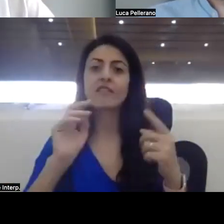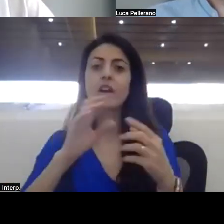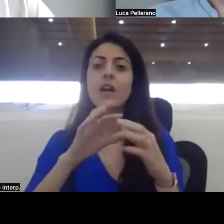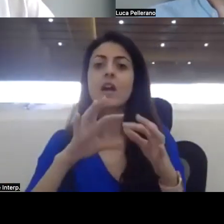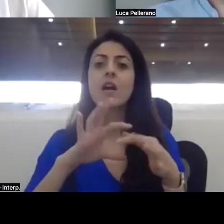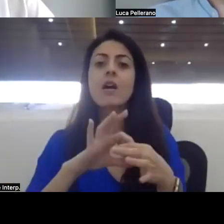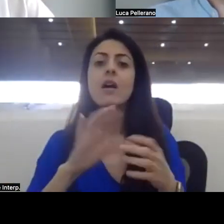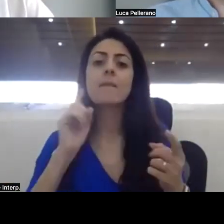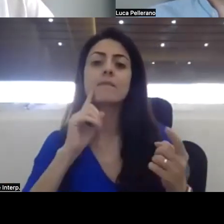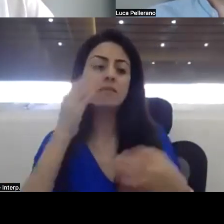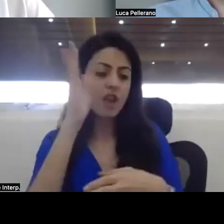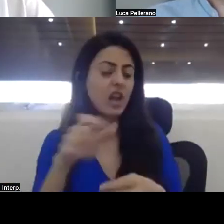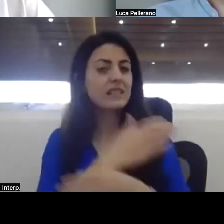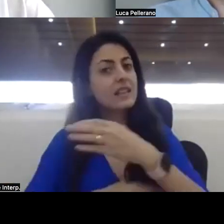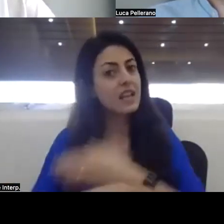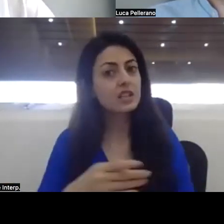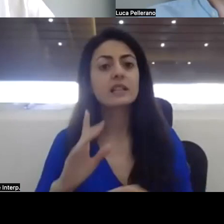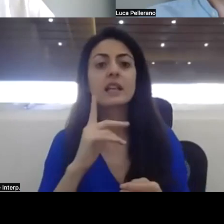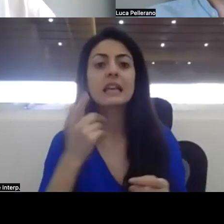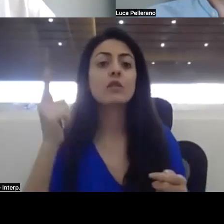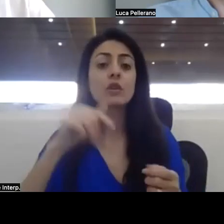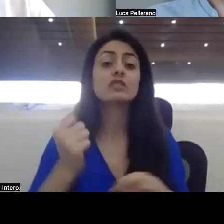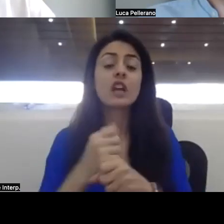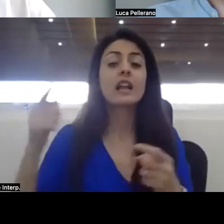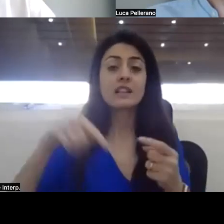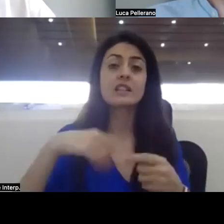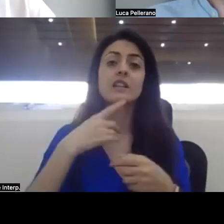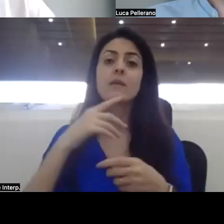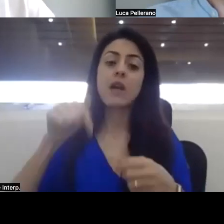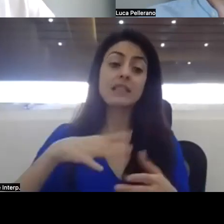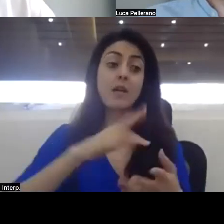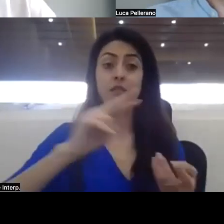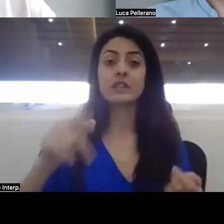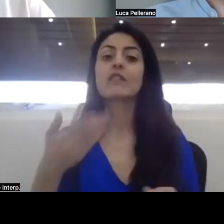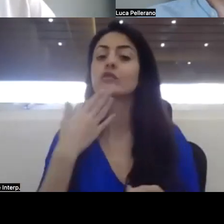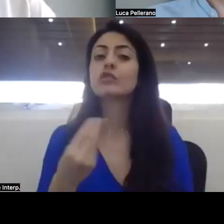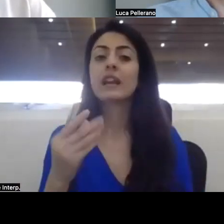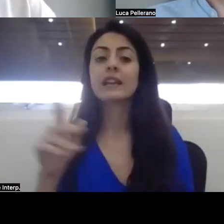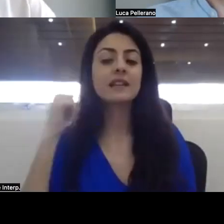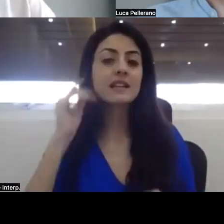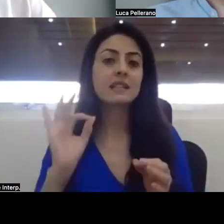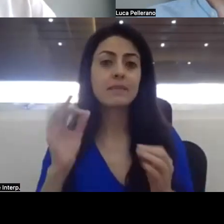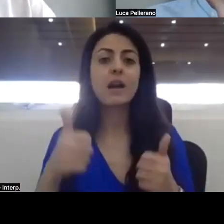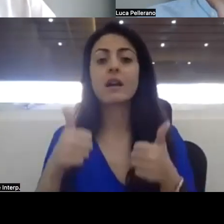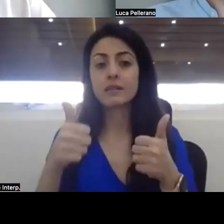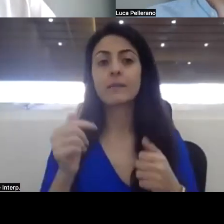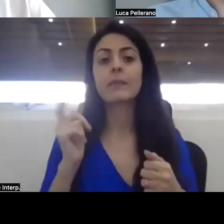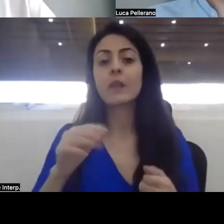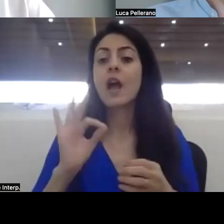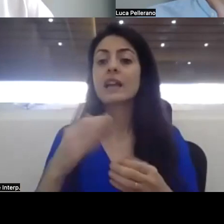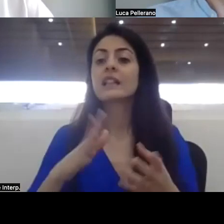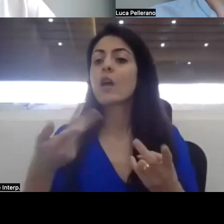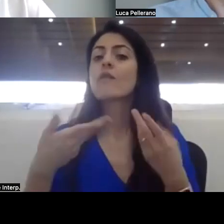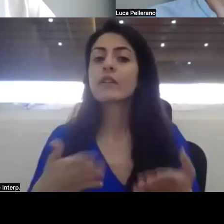very much. And I invite everyone to get in touch with us on the ISSPF